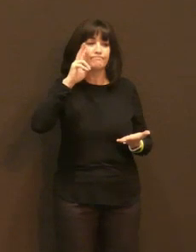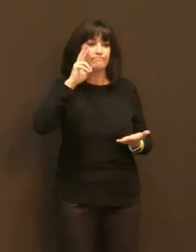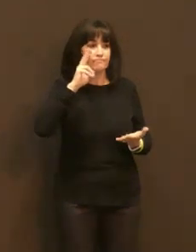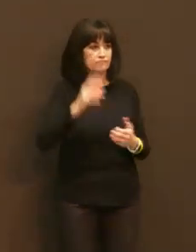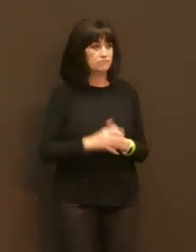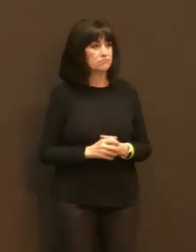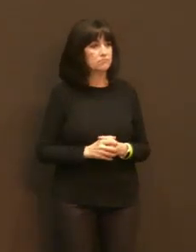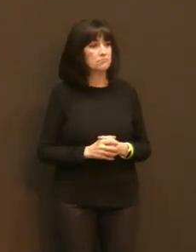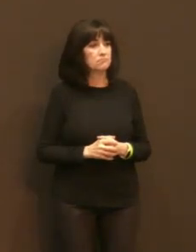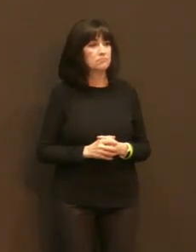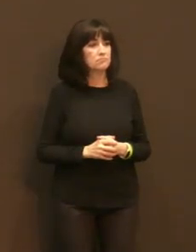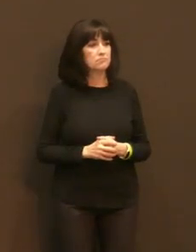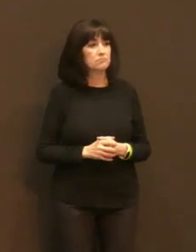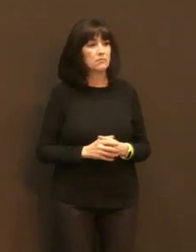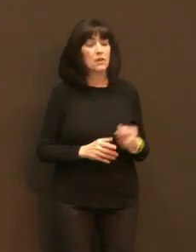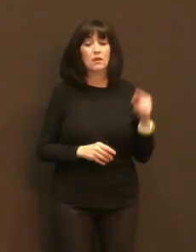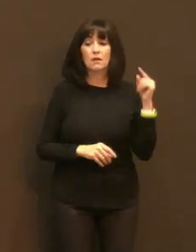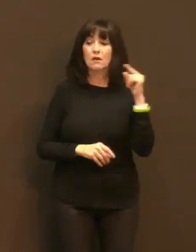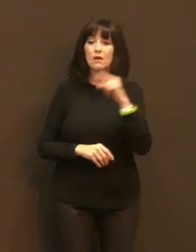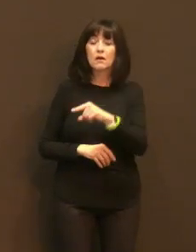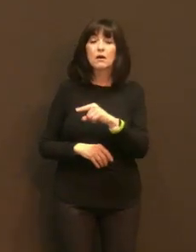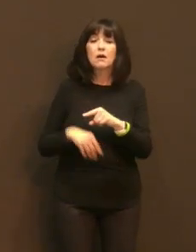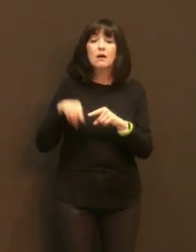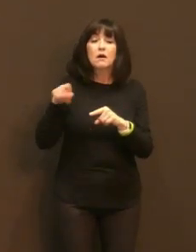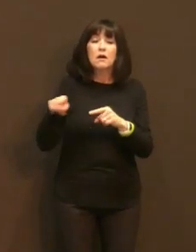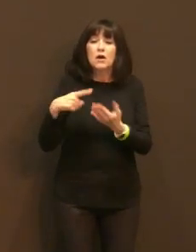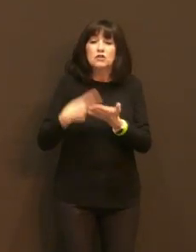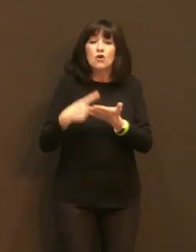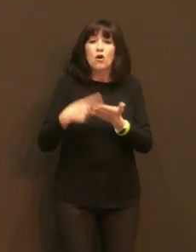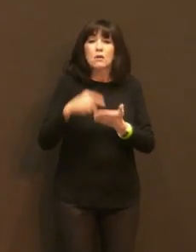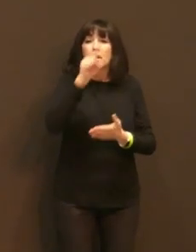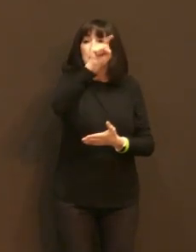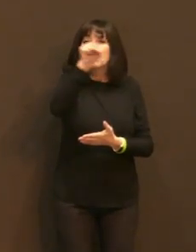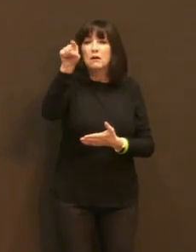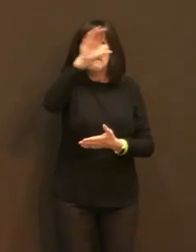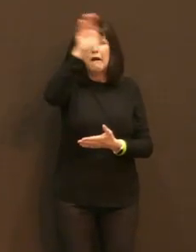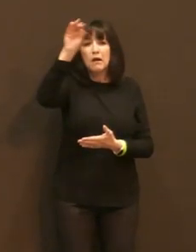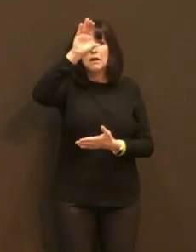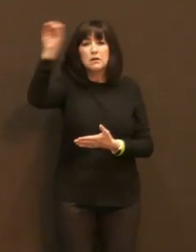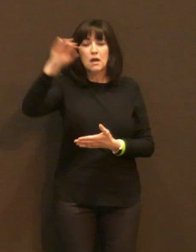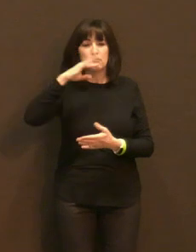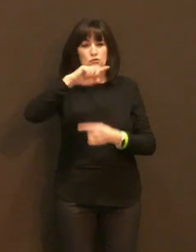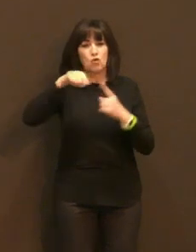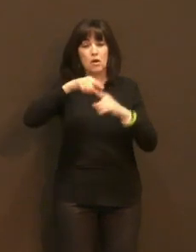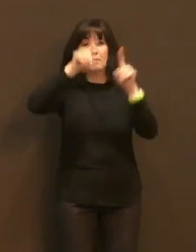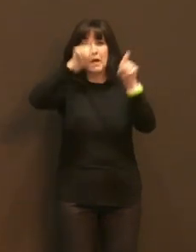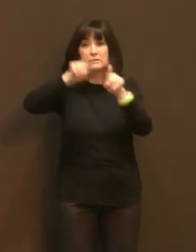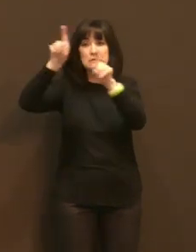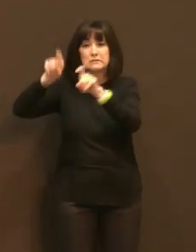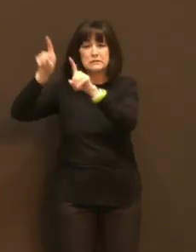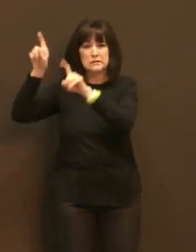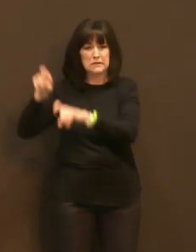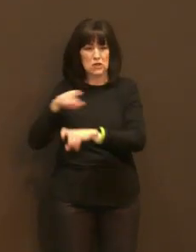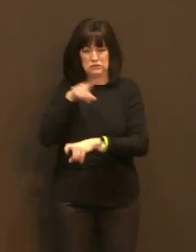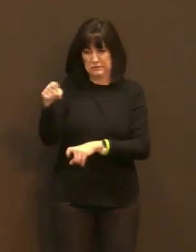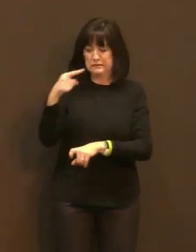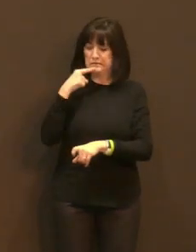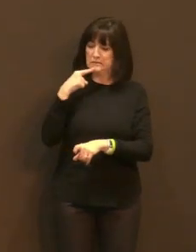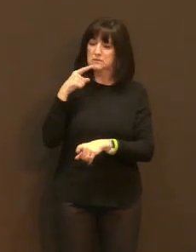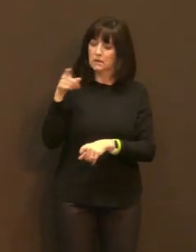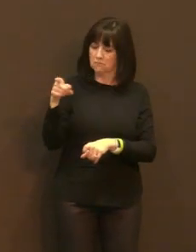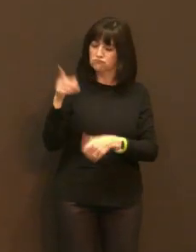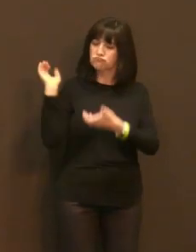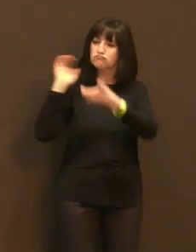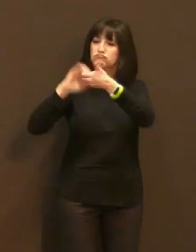With the employers that you're working with on testing, who are those employers? When you say, I'm not sure with respect